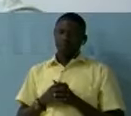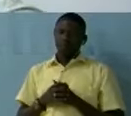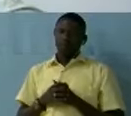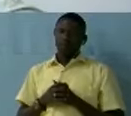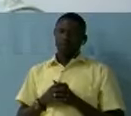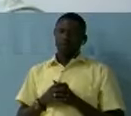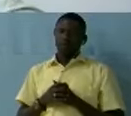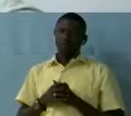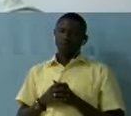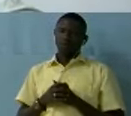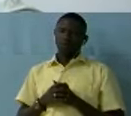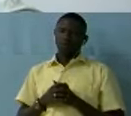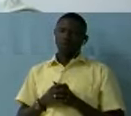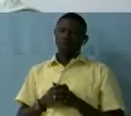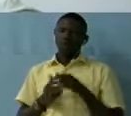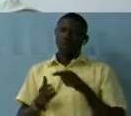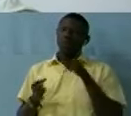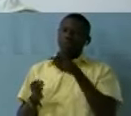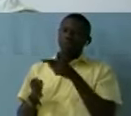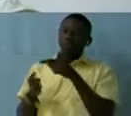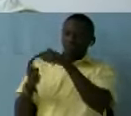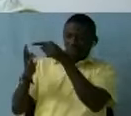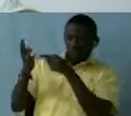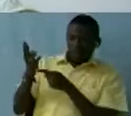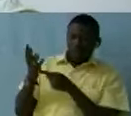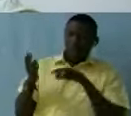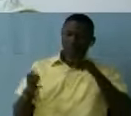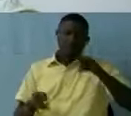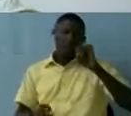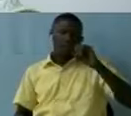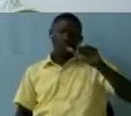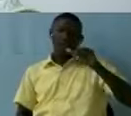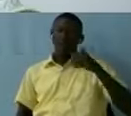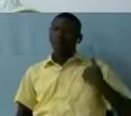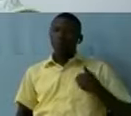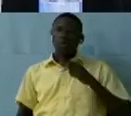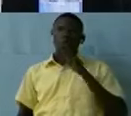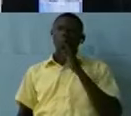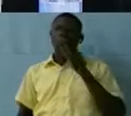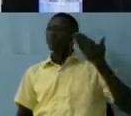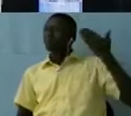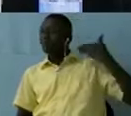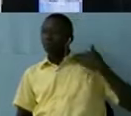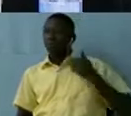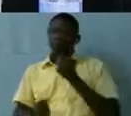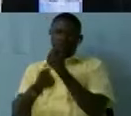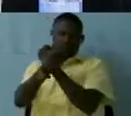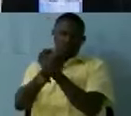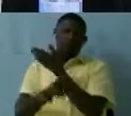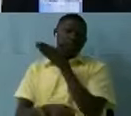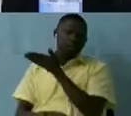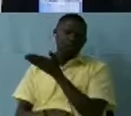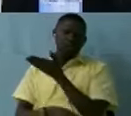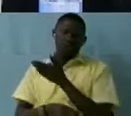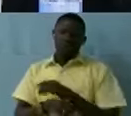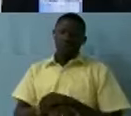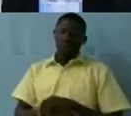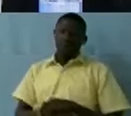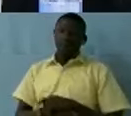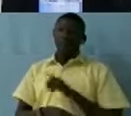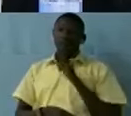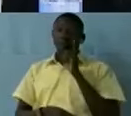NIA officials who are in detention. Woto NIA la nyi mufulo lumenu be mutoko nobi. Are required by the